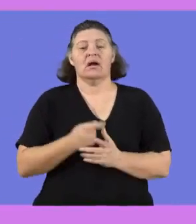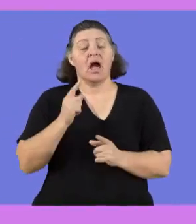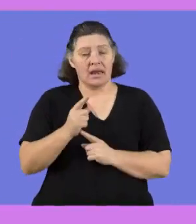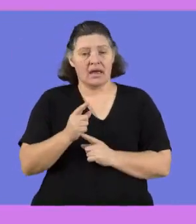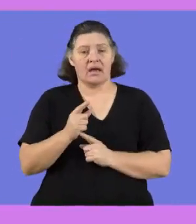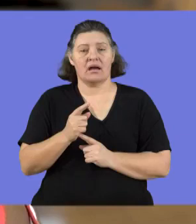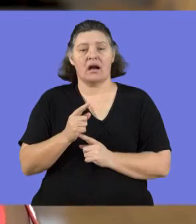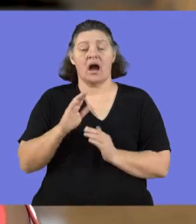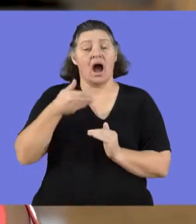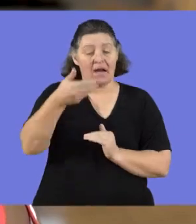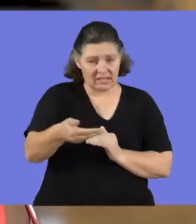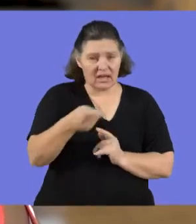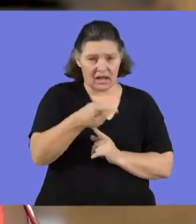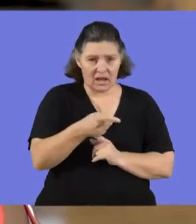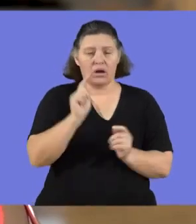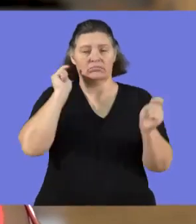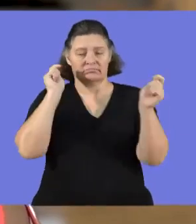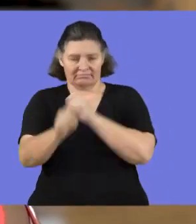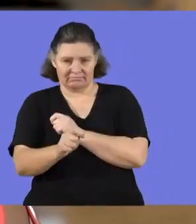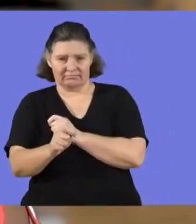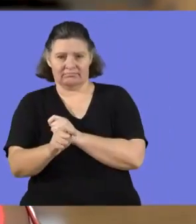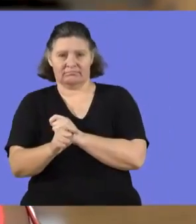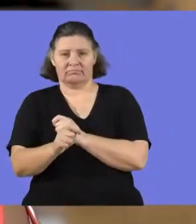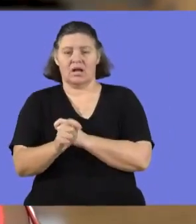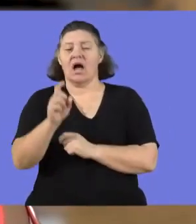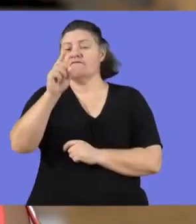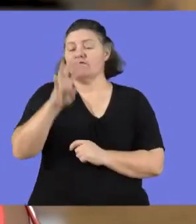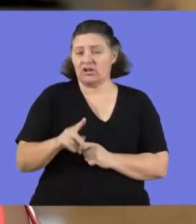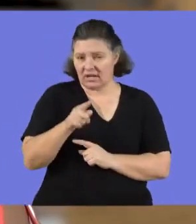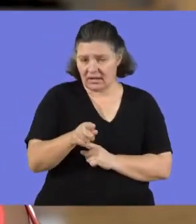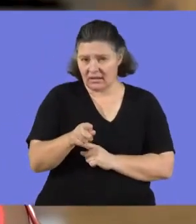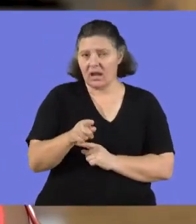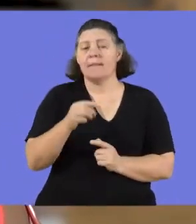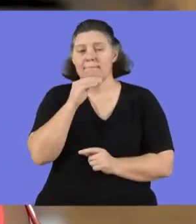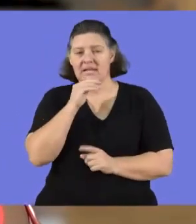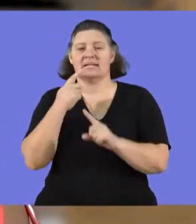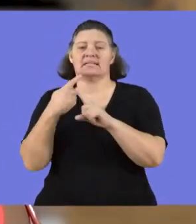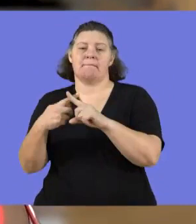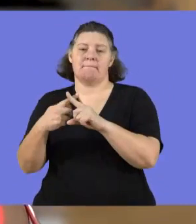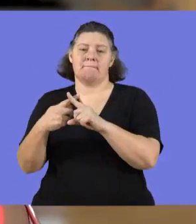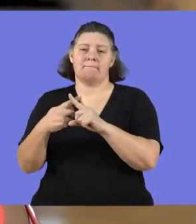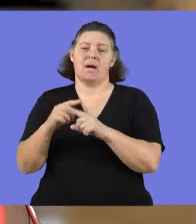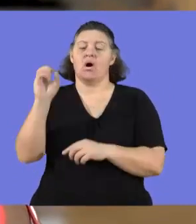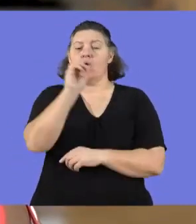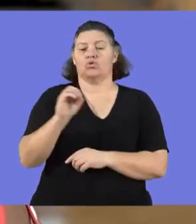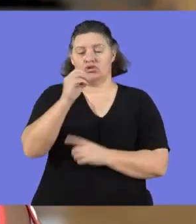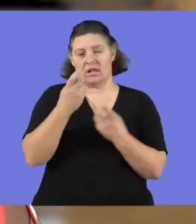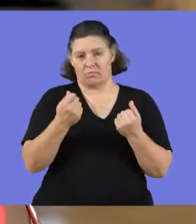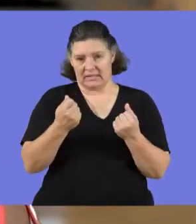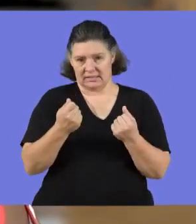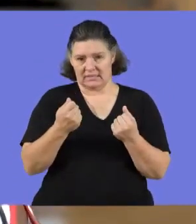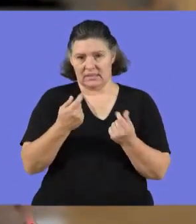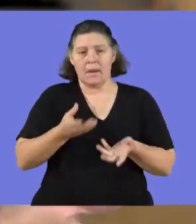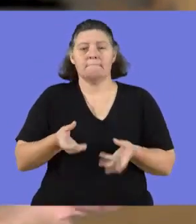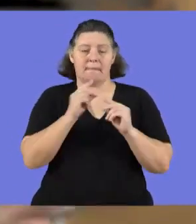100%. And after adding, you convert it to a fraction form, then you multiply by the